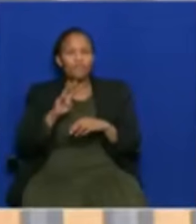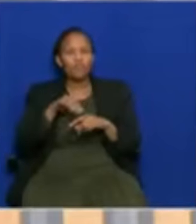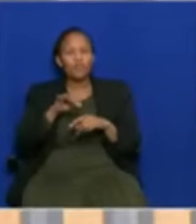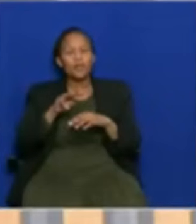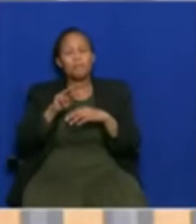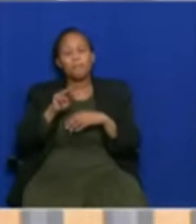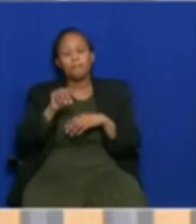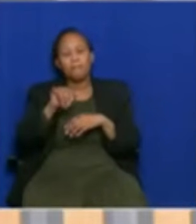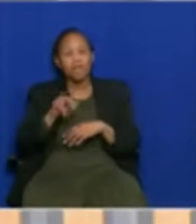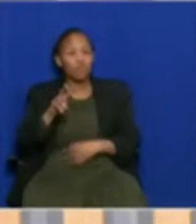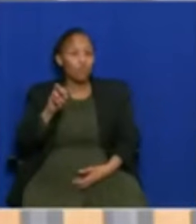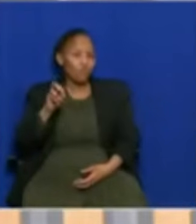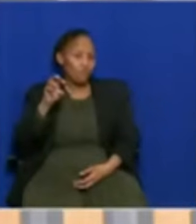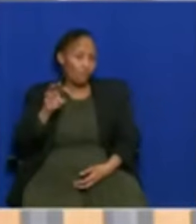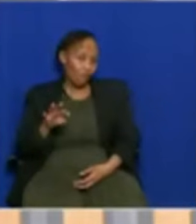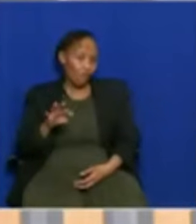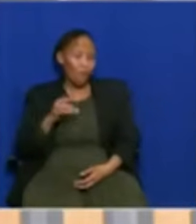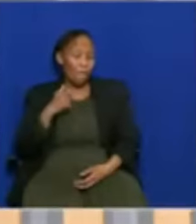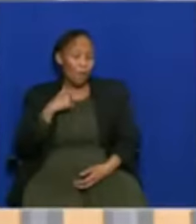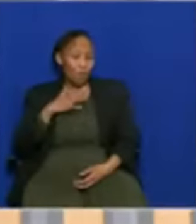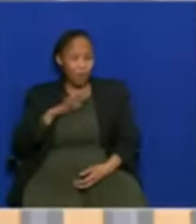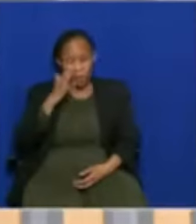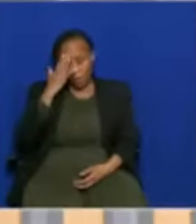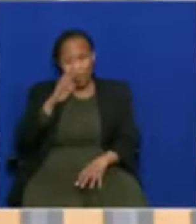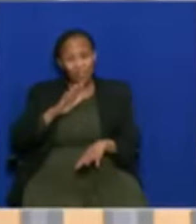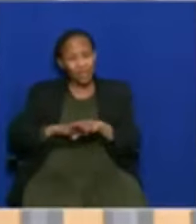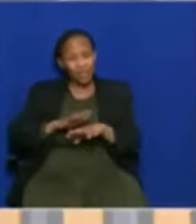the time? It wasn't General Kumalo.